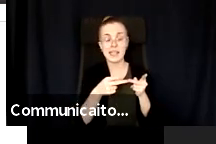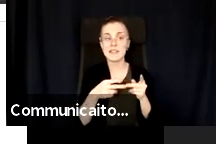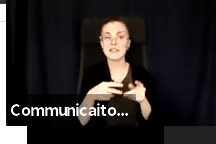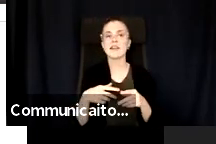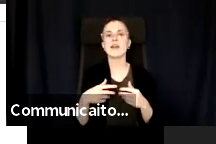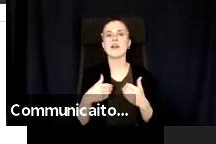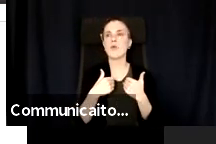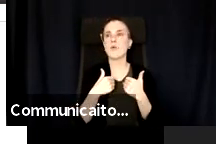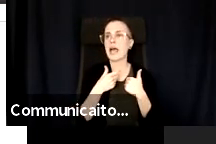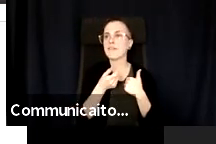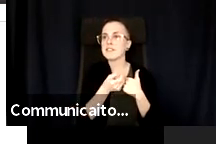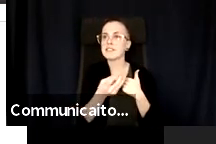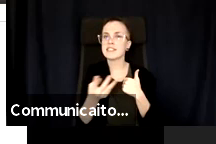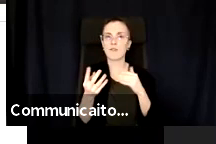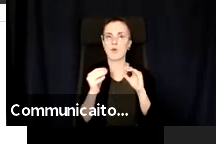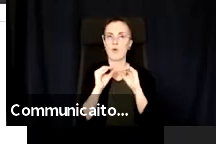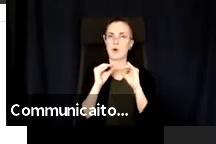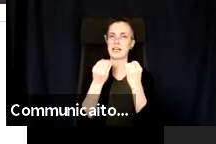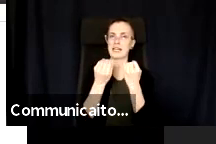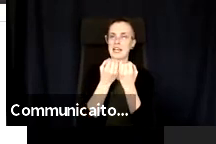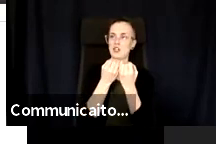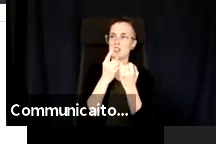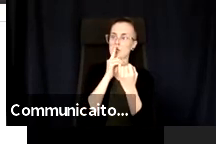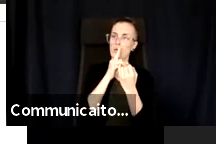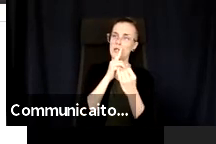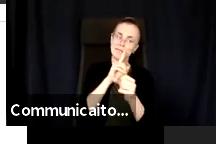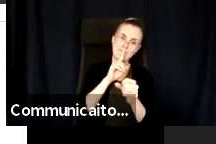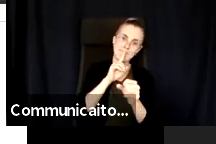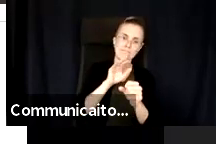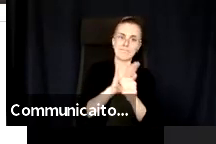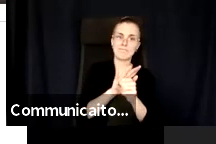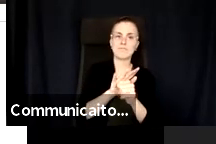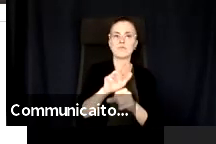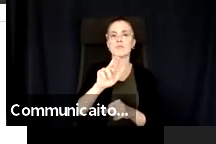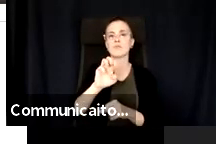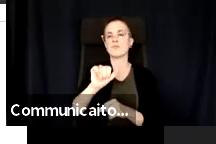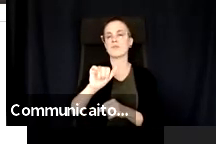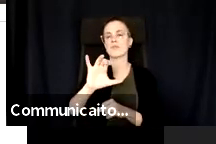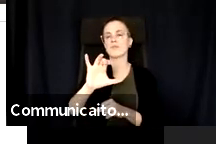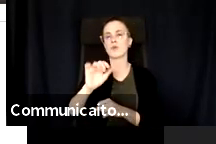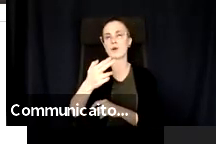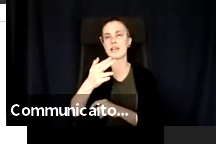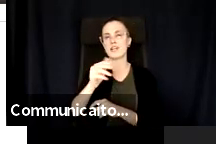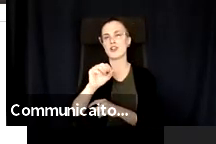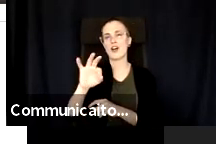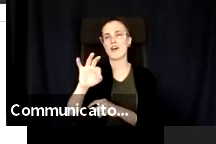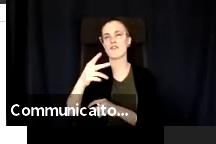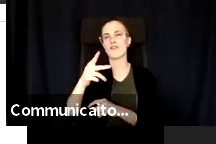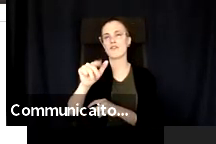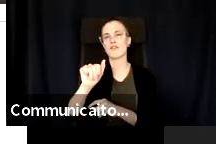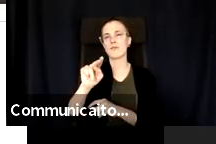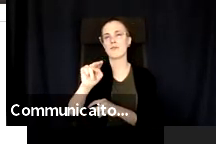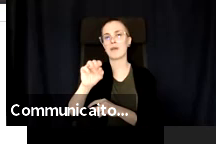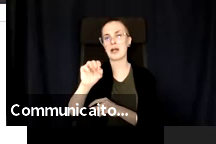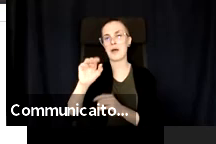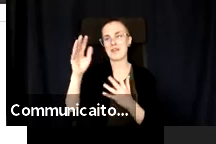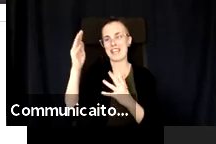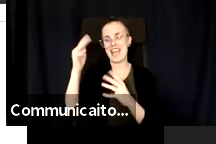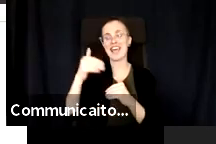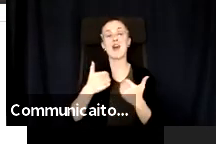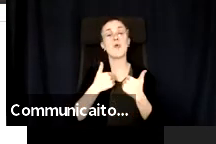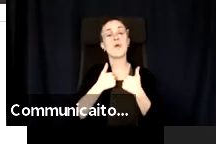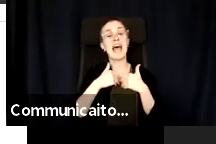very devoted to the ADA. We have Reach a Plano, yay, my possibilities. We have